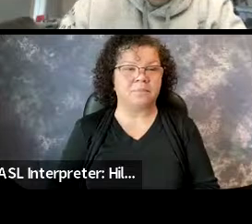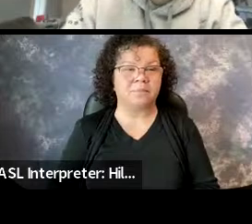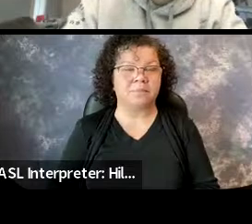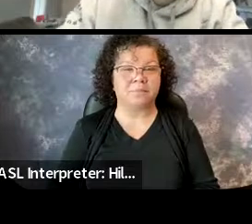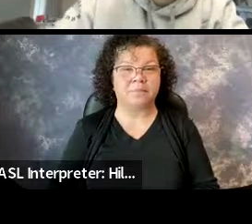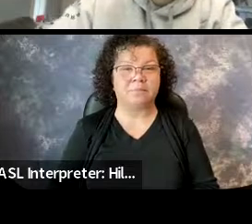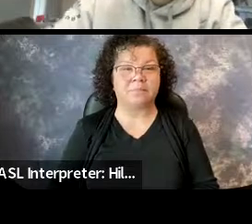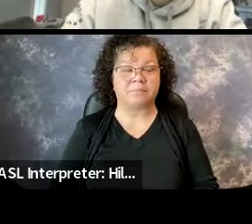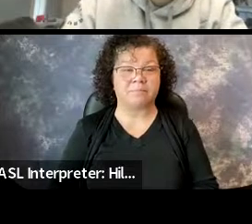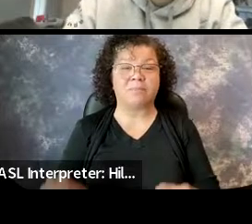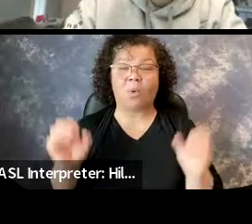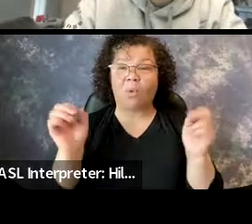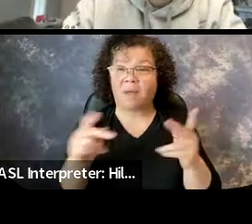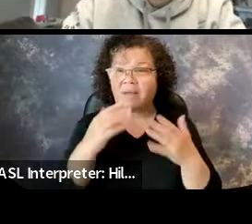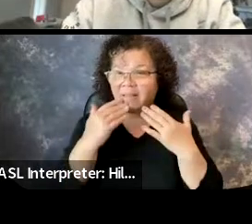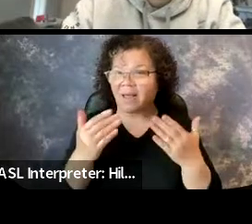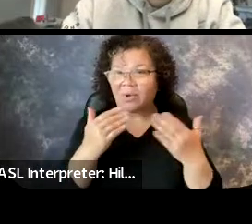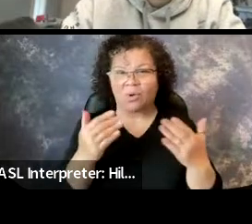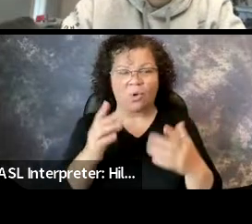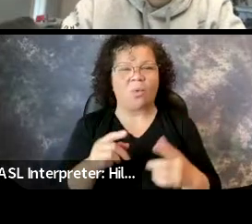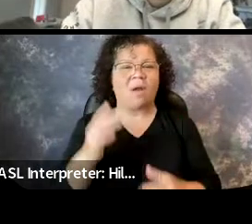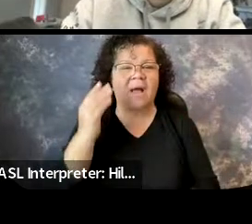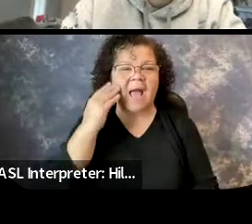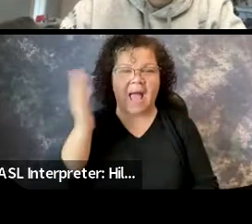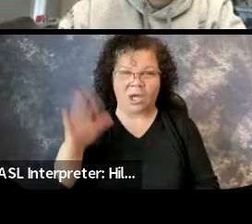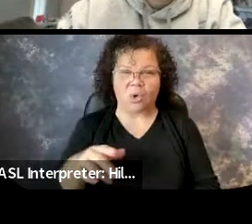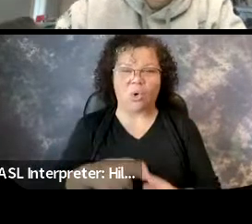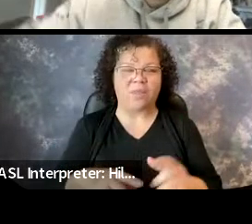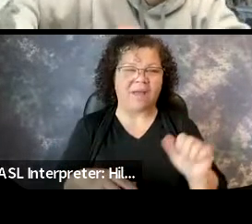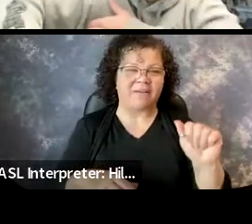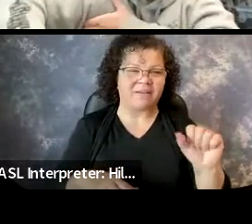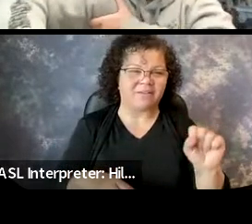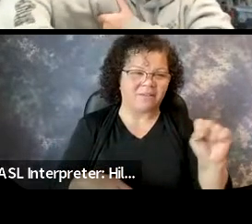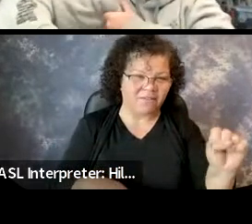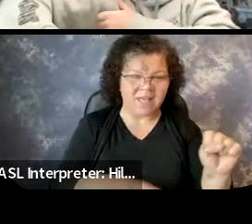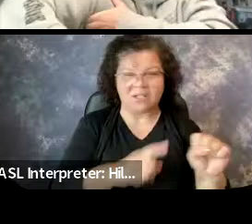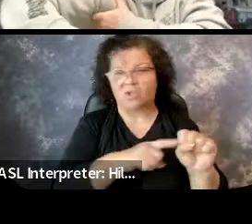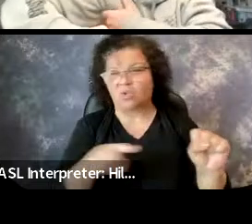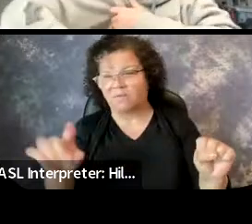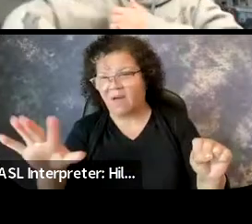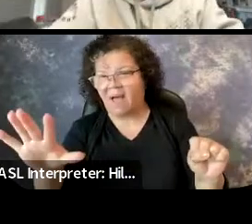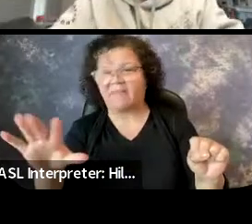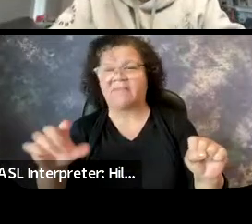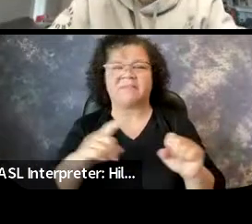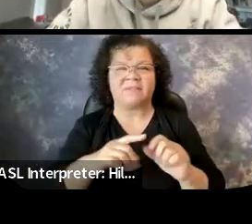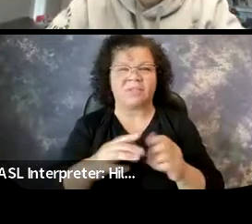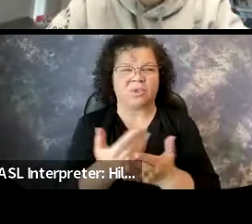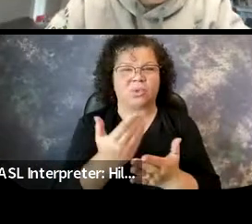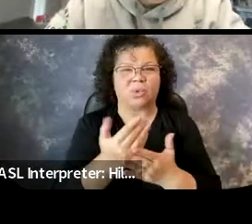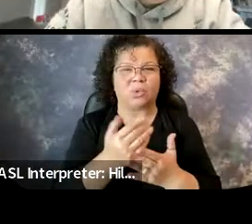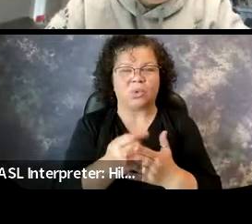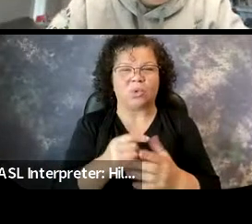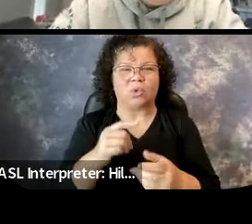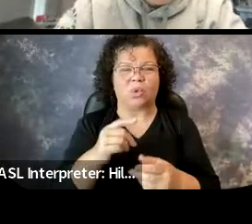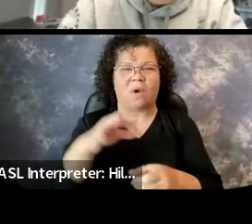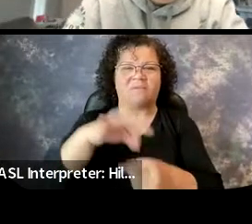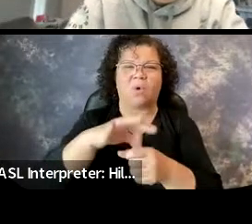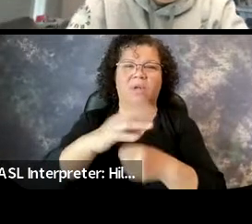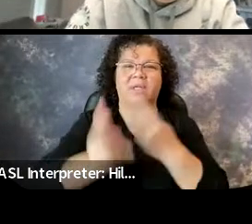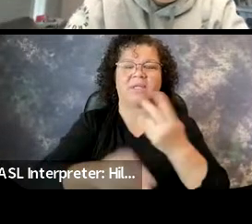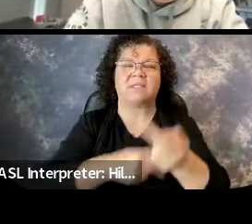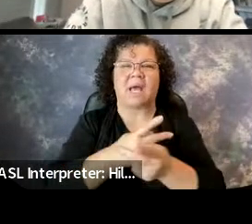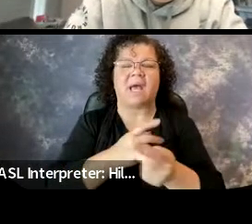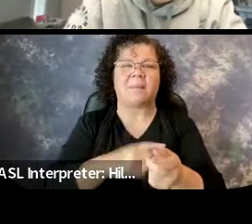All right, thank you all. I know FISTA 5 is new for a lot of folks and we don't use it a lot, so I just appreciate everyone being willing to move through